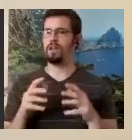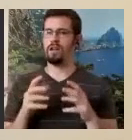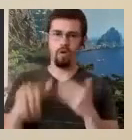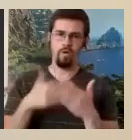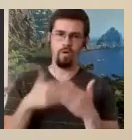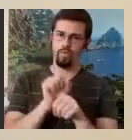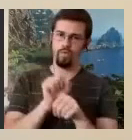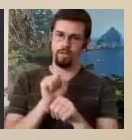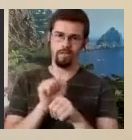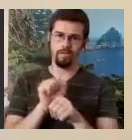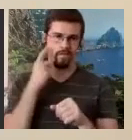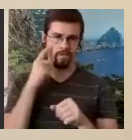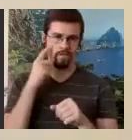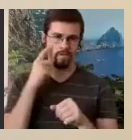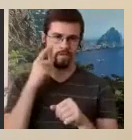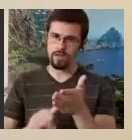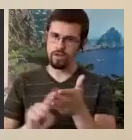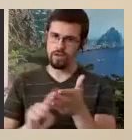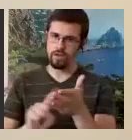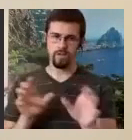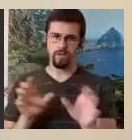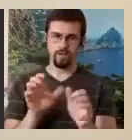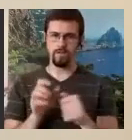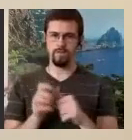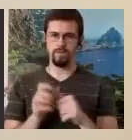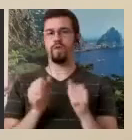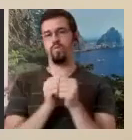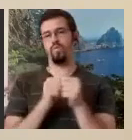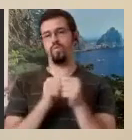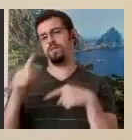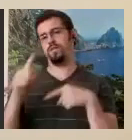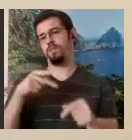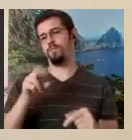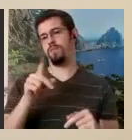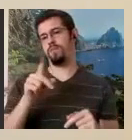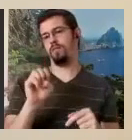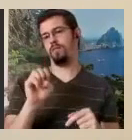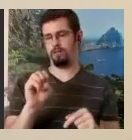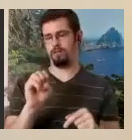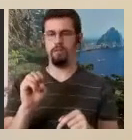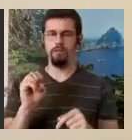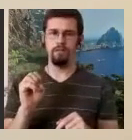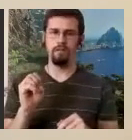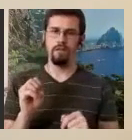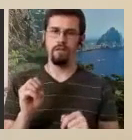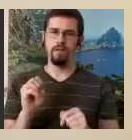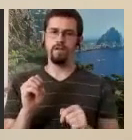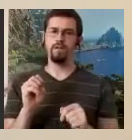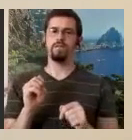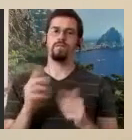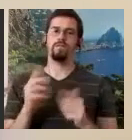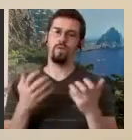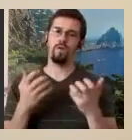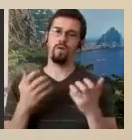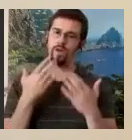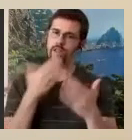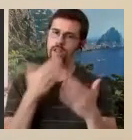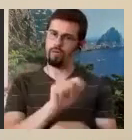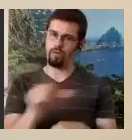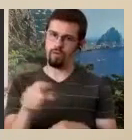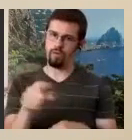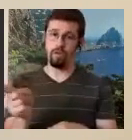I needed help, with Sign Puddle, and he was a lot of help. So I'd like to thank all of you, and well done for the